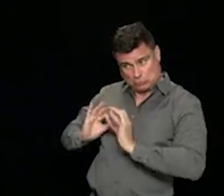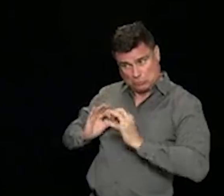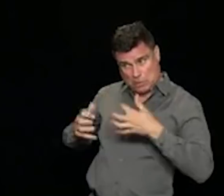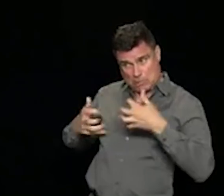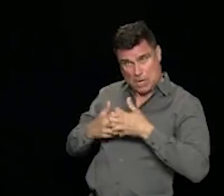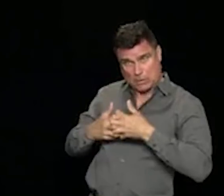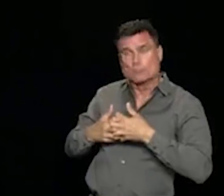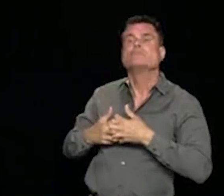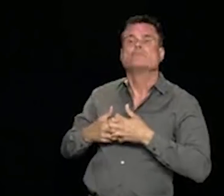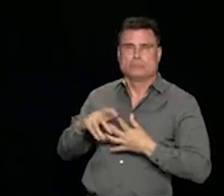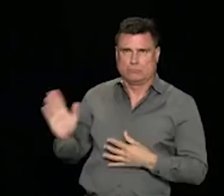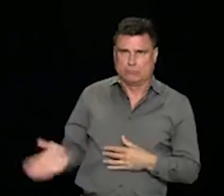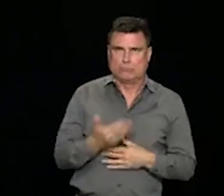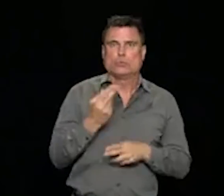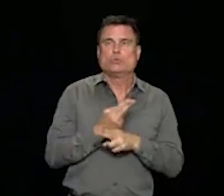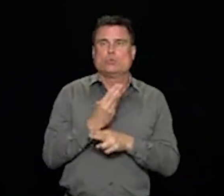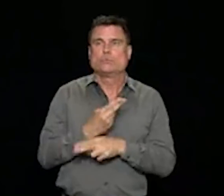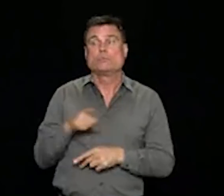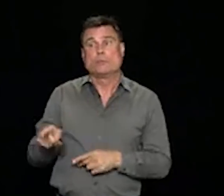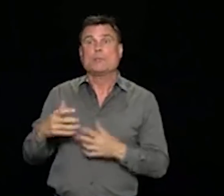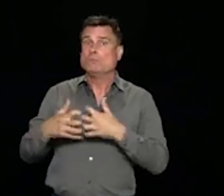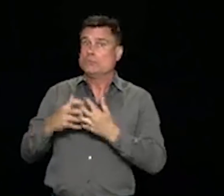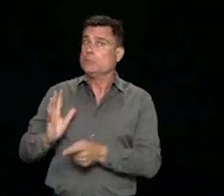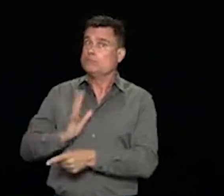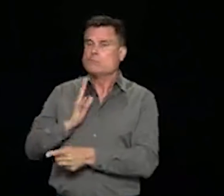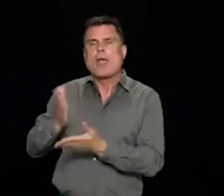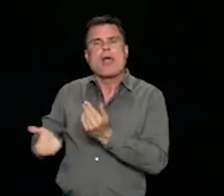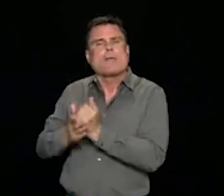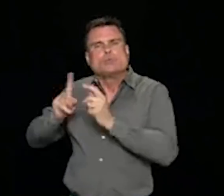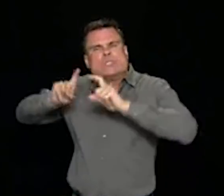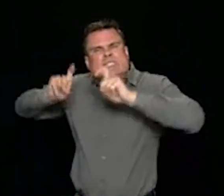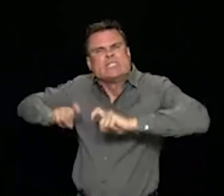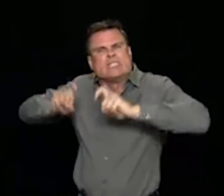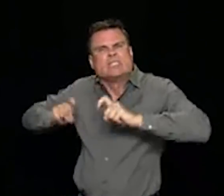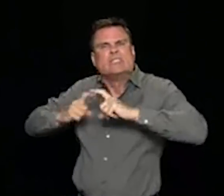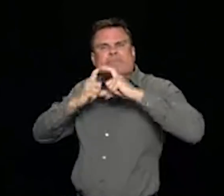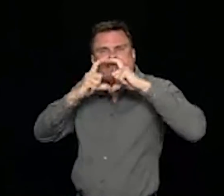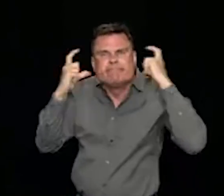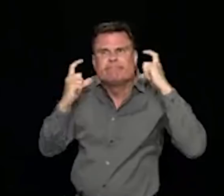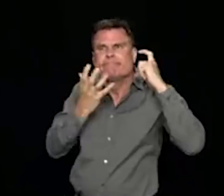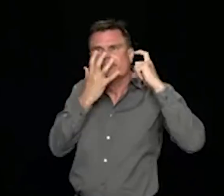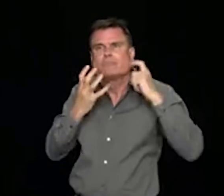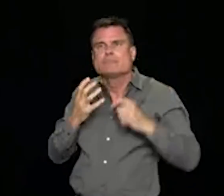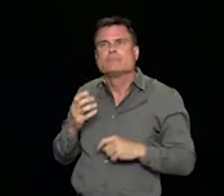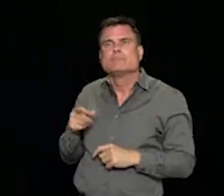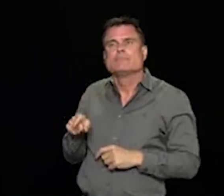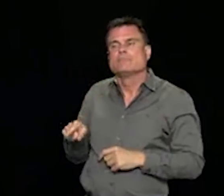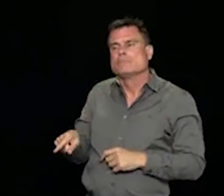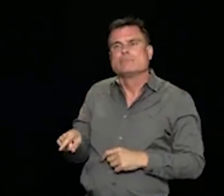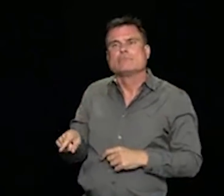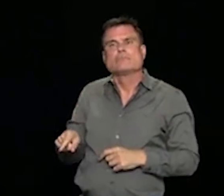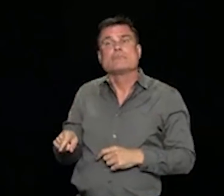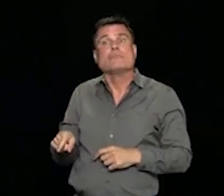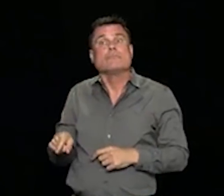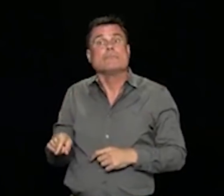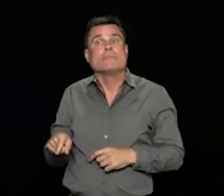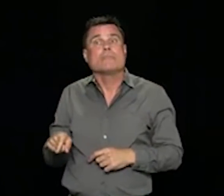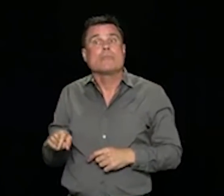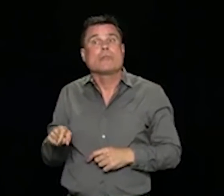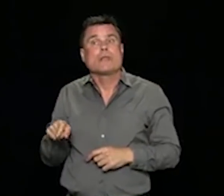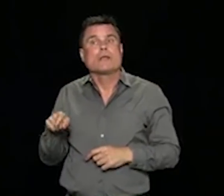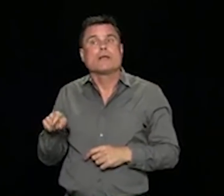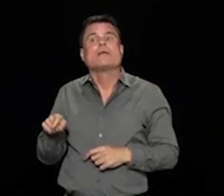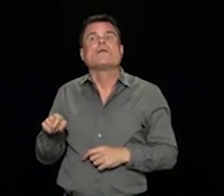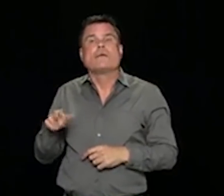TS18310A, is used by leading filter manufacturers and test centers around the world. It will be used here in BC to test the filter